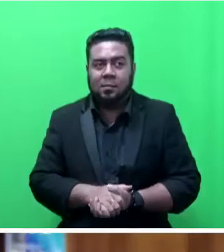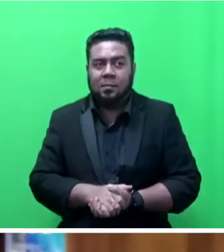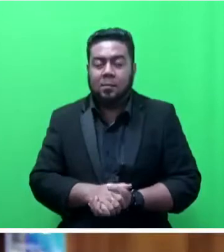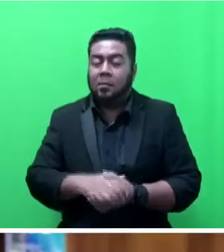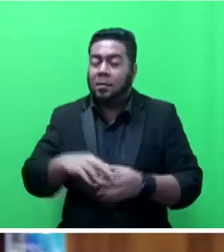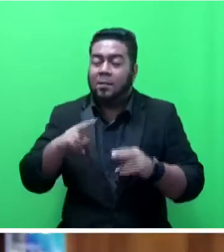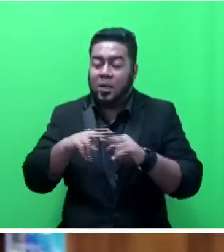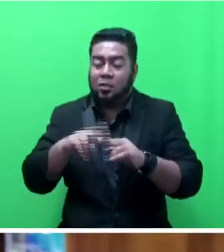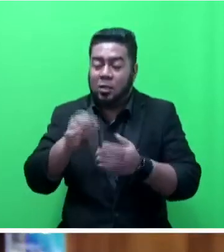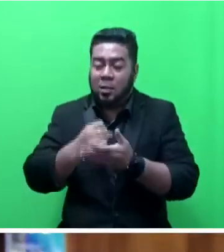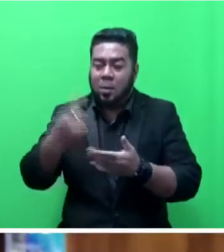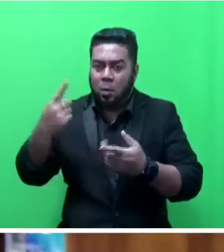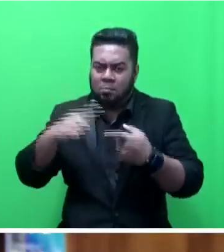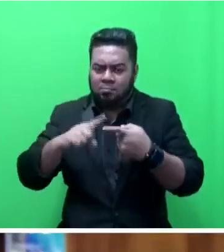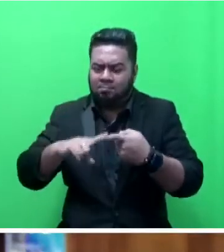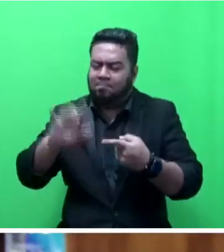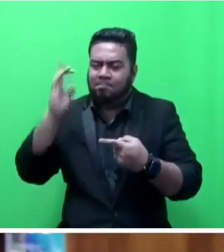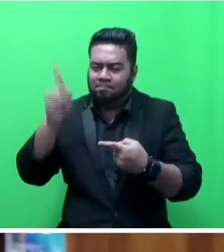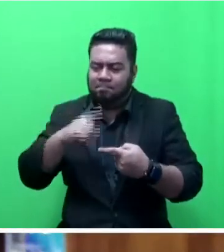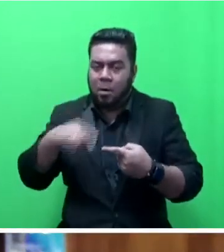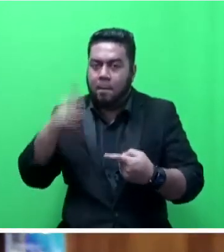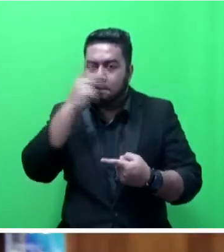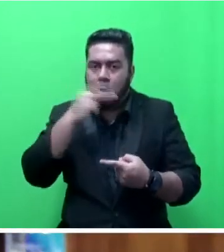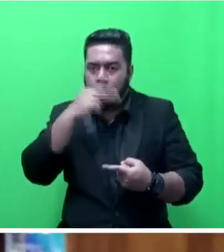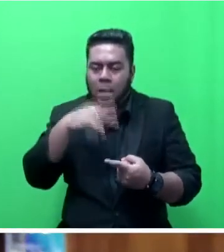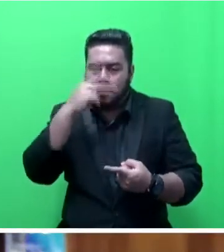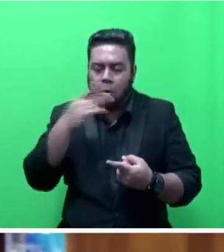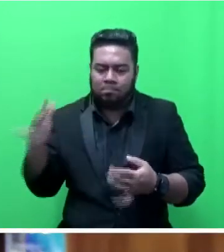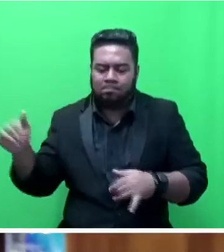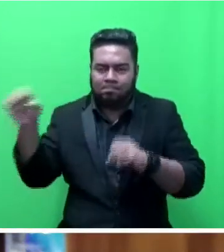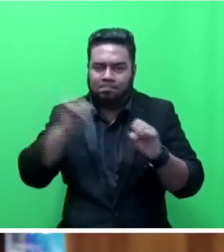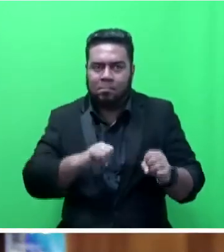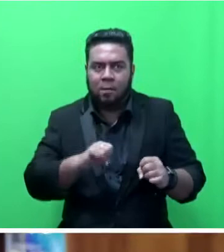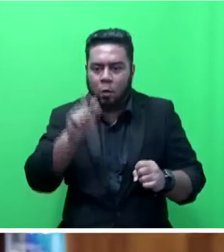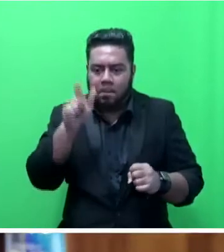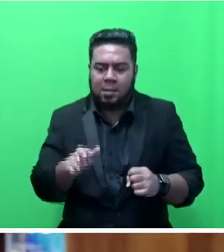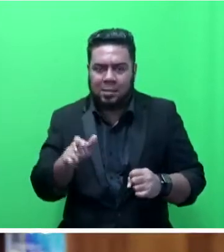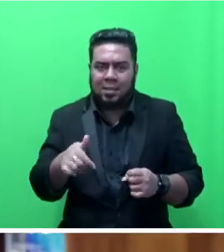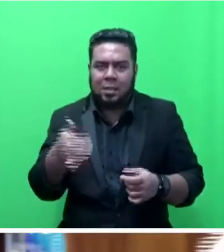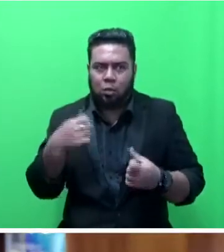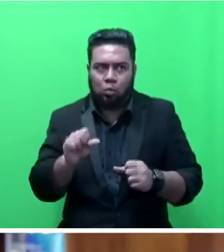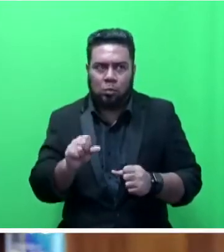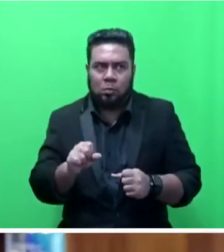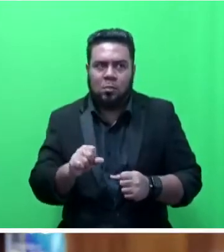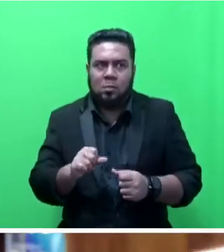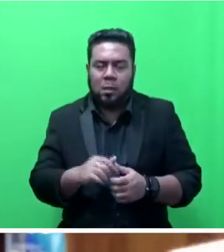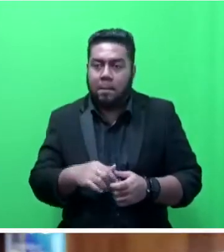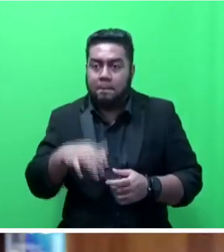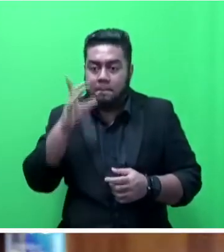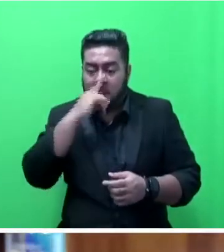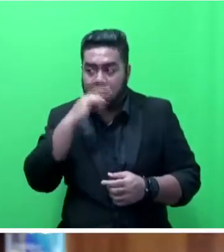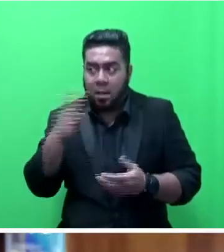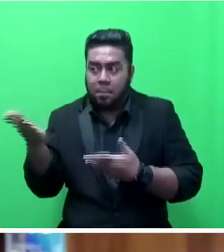number one, banned the importation of pork and pork products for personal consumption, individuals bringing meat products. So